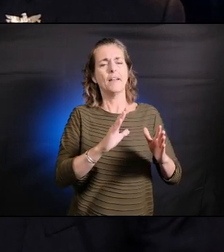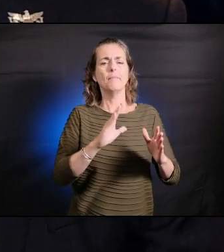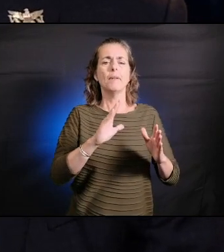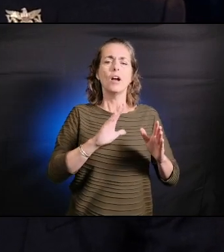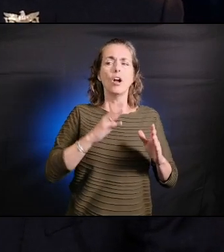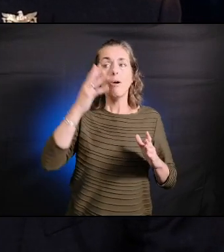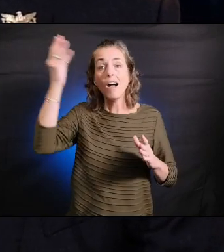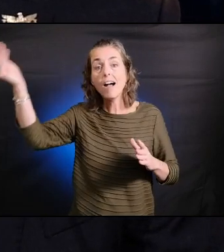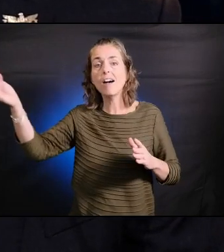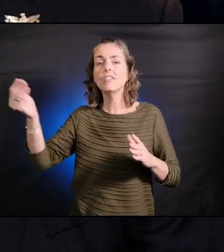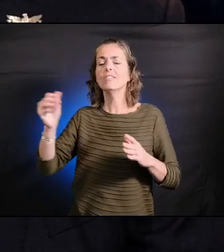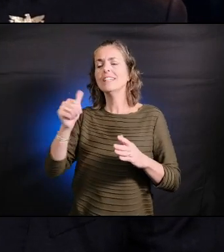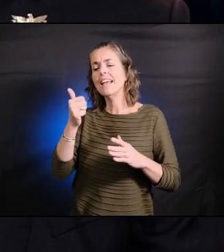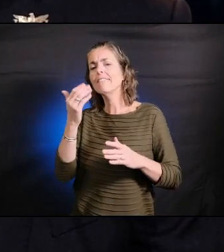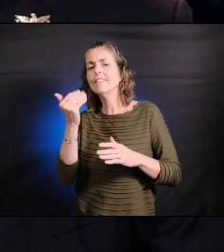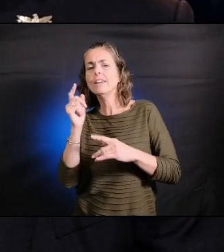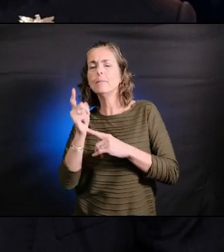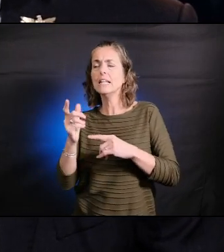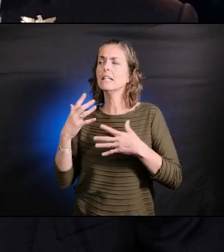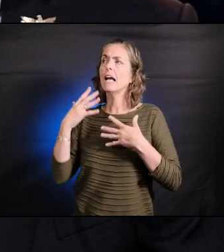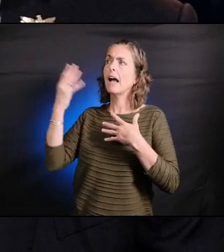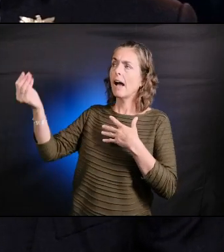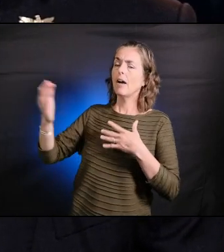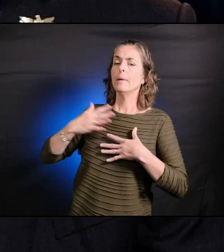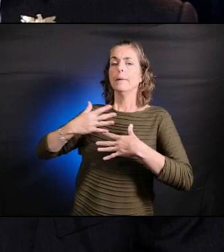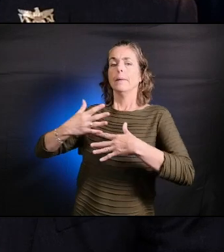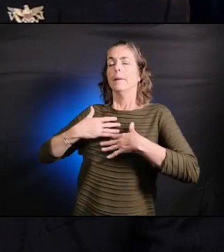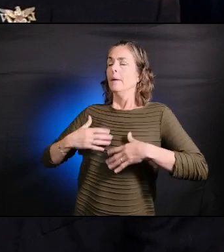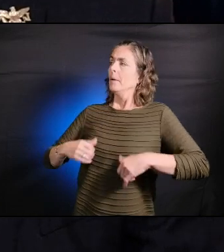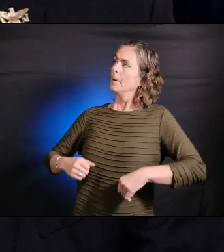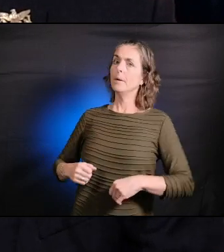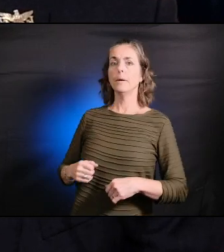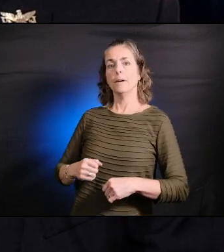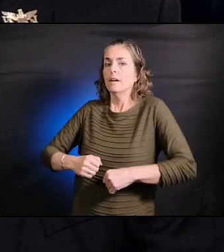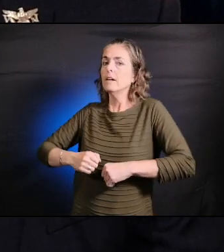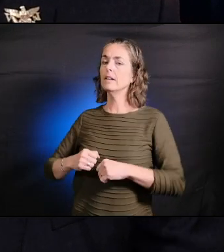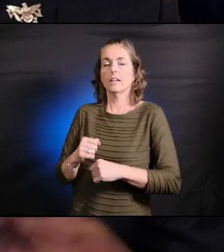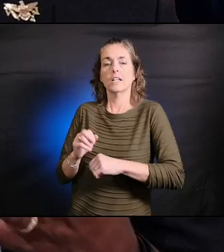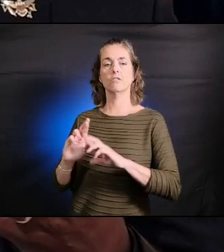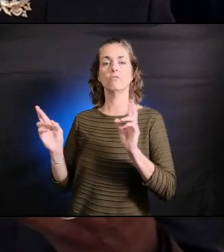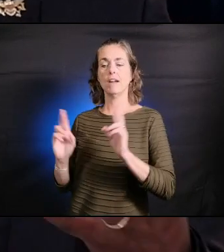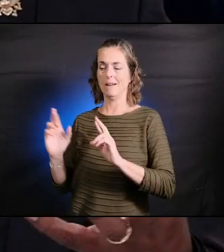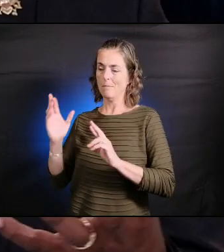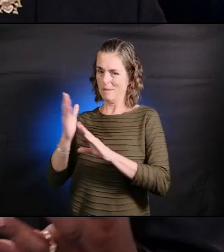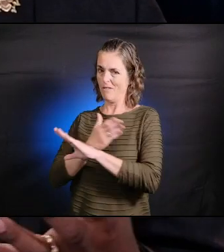little bit, let them catch their body before they go back in and back to